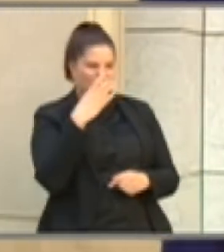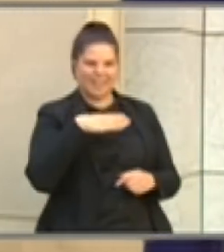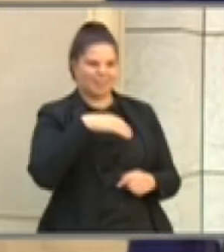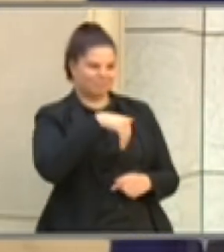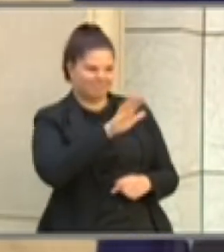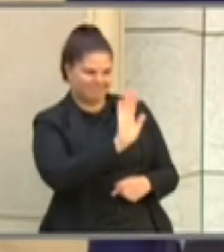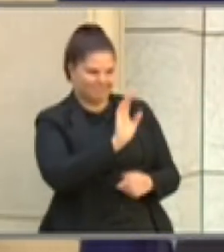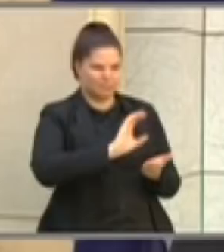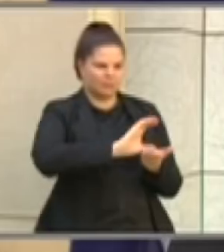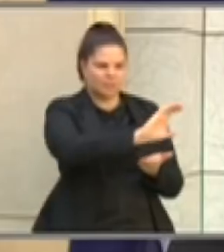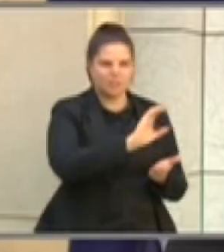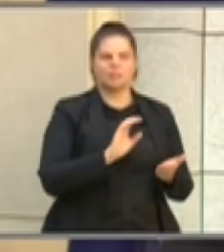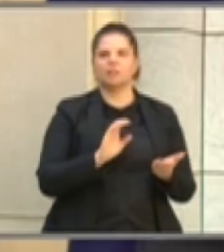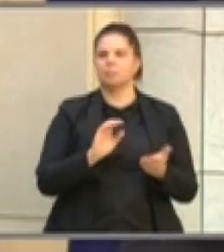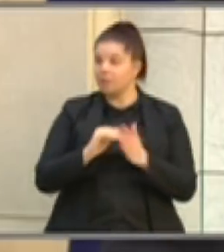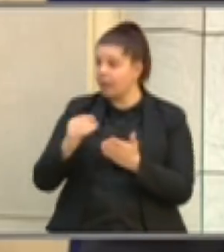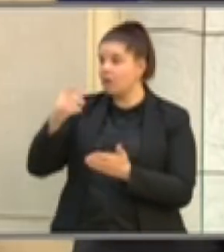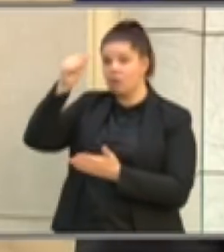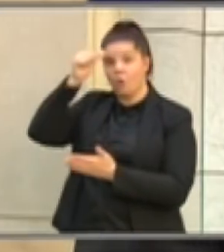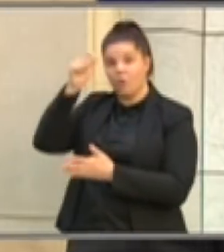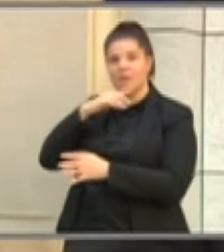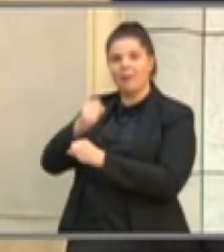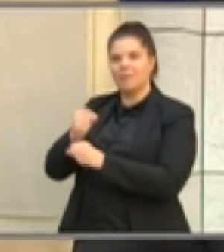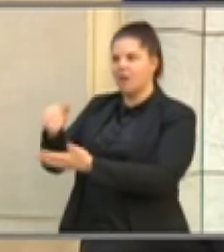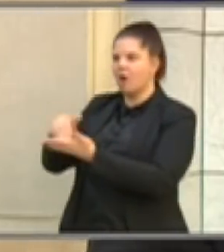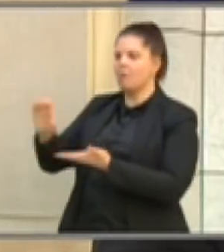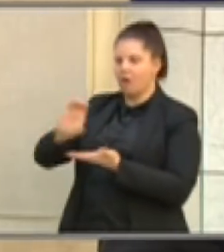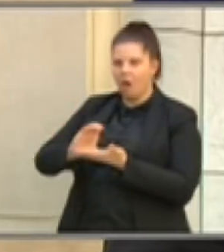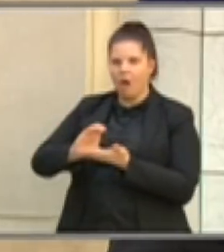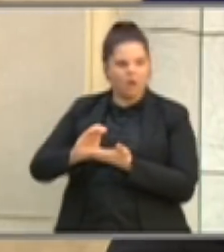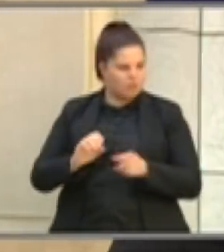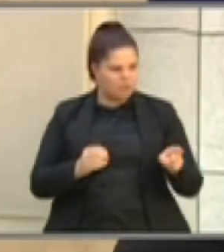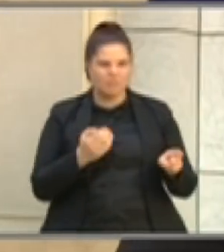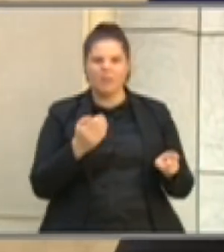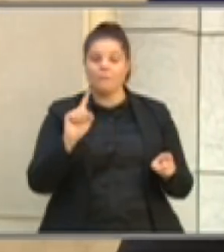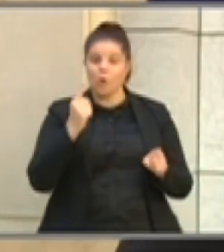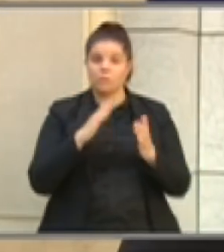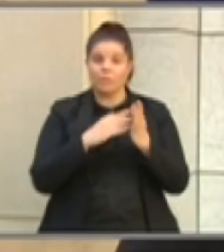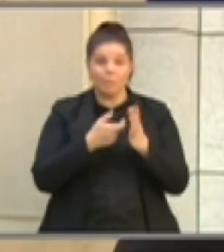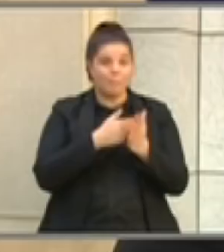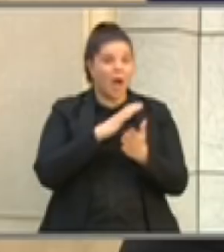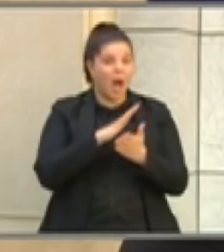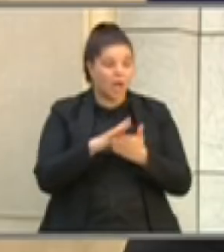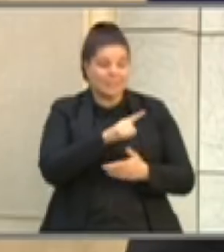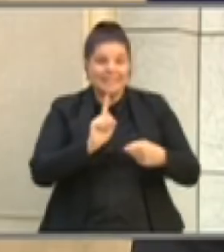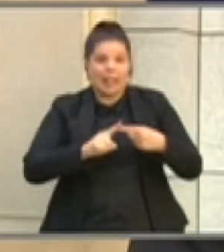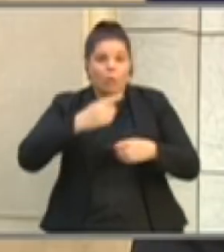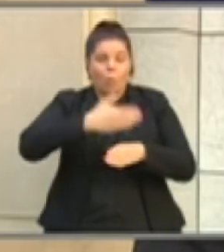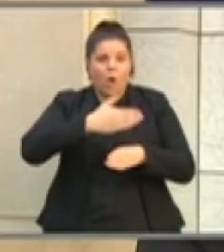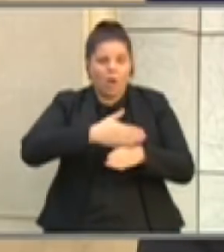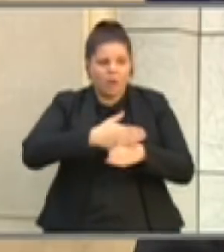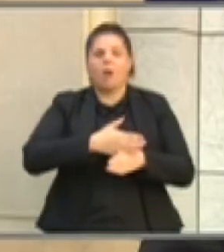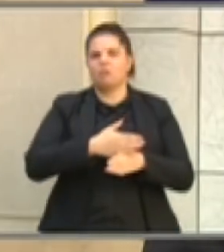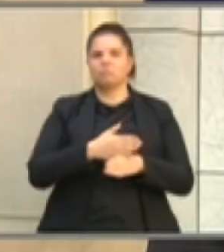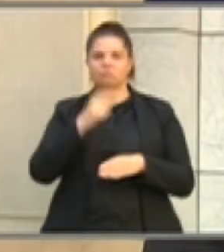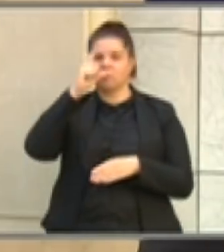1st of March, for an employer, they will then be employees who were eligible for this particular payment